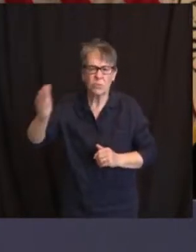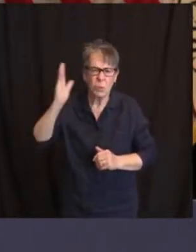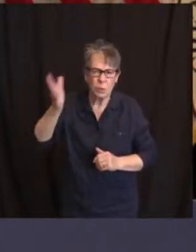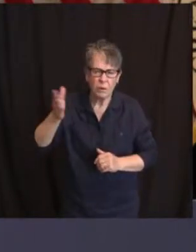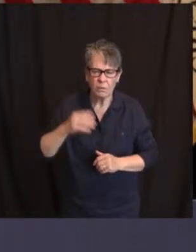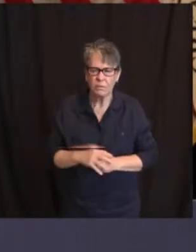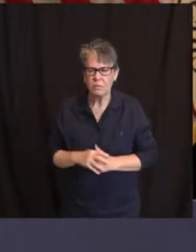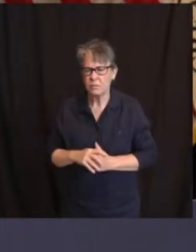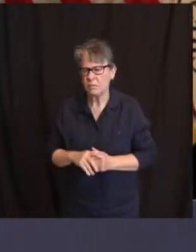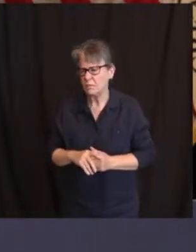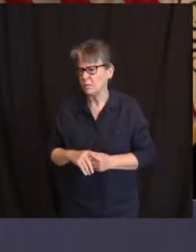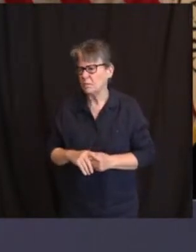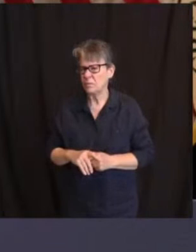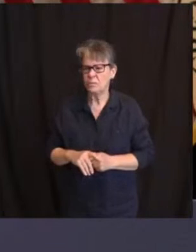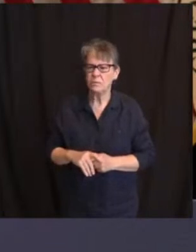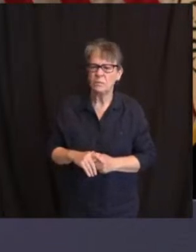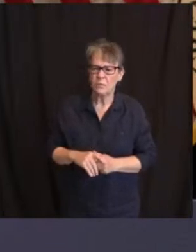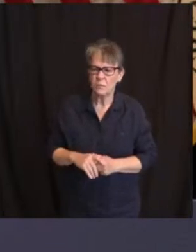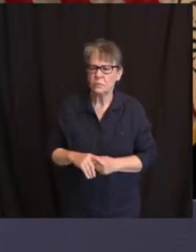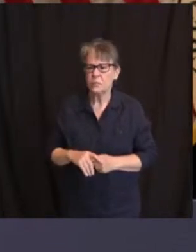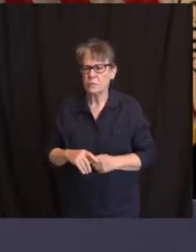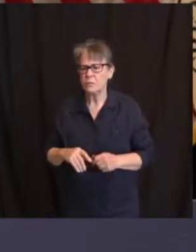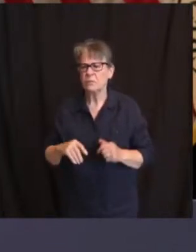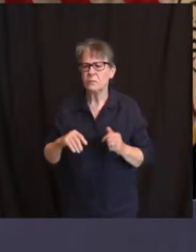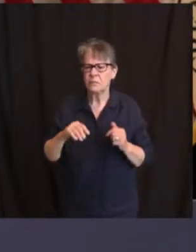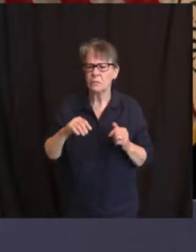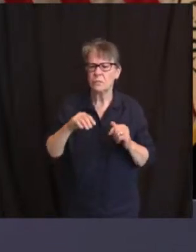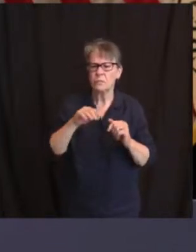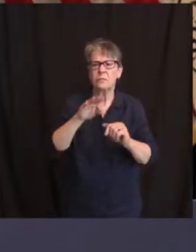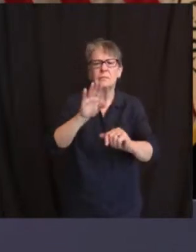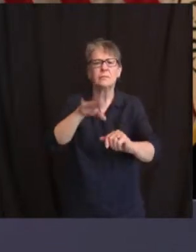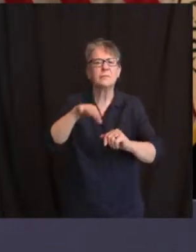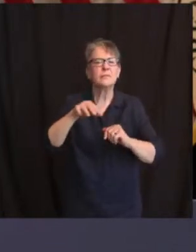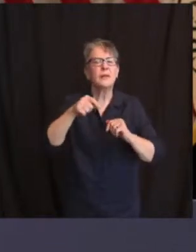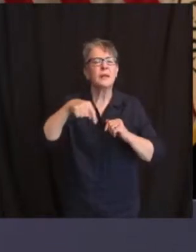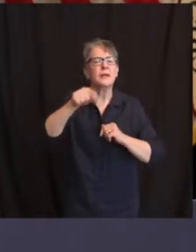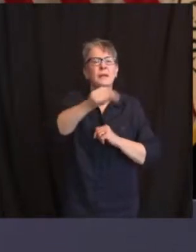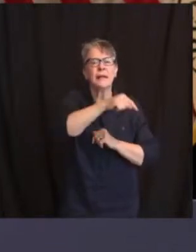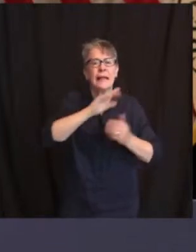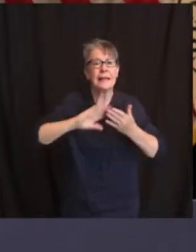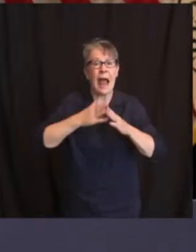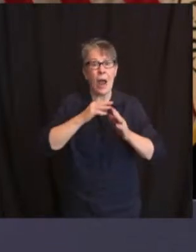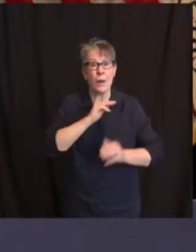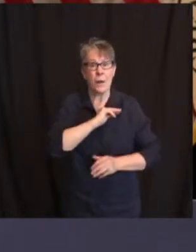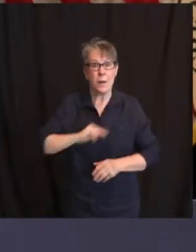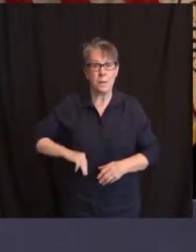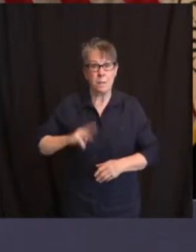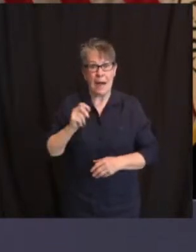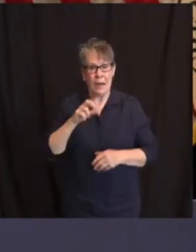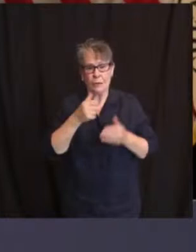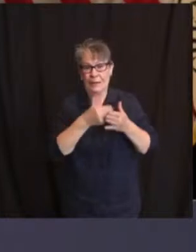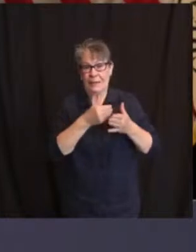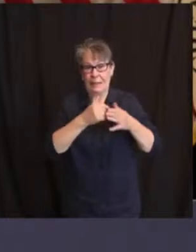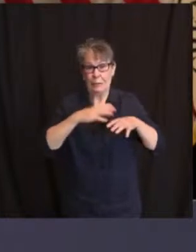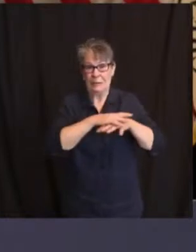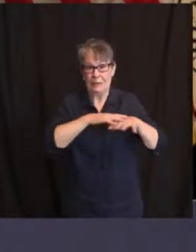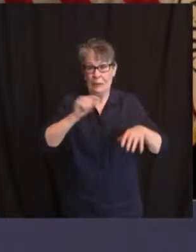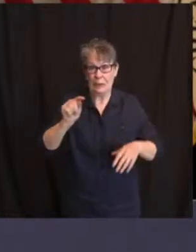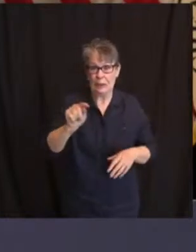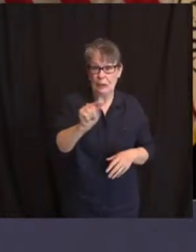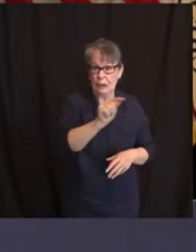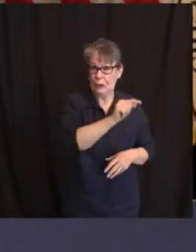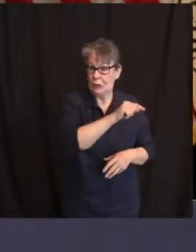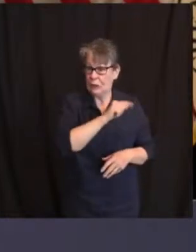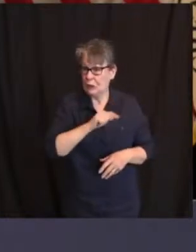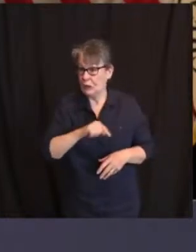by a couple of the mayors, including the very act of filling up the pool so that it's not a cement pit, whether or not folks can use the